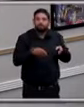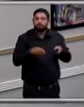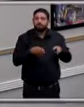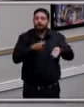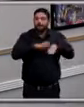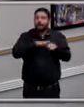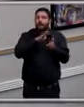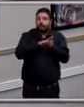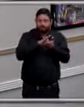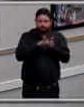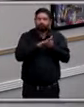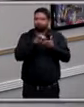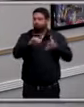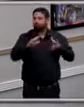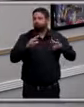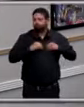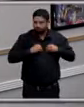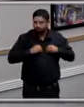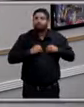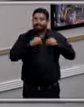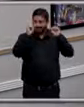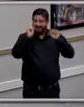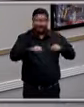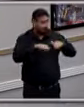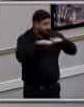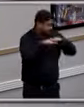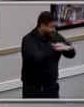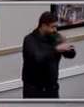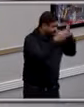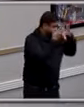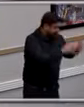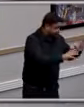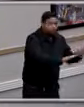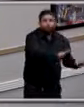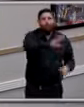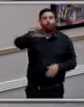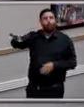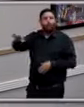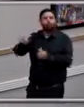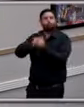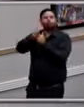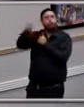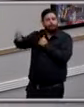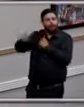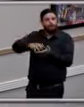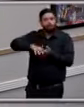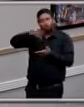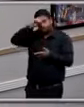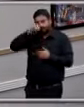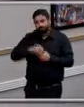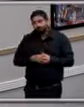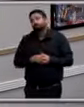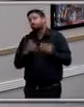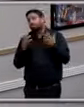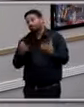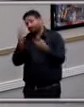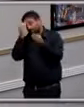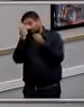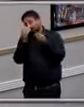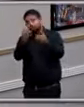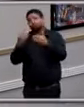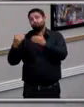campus and then go back to the rest of your classes remotely. I would tell you, though, that the responsibility